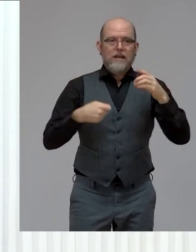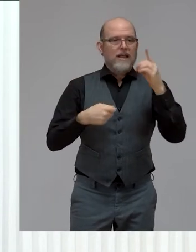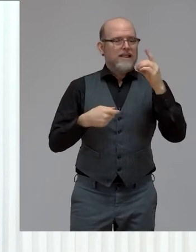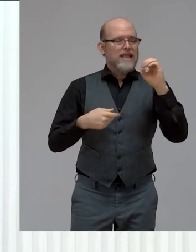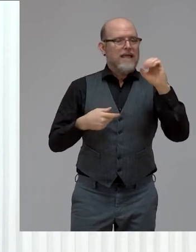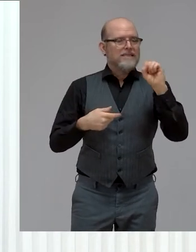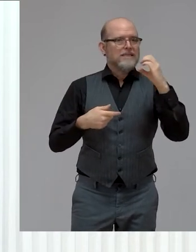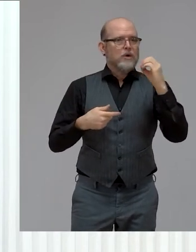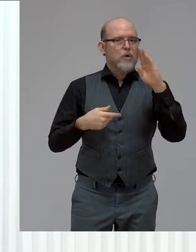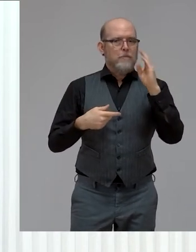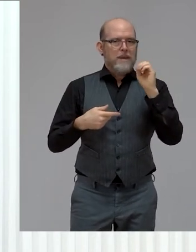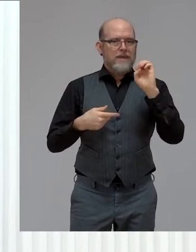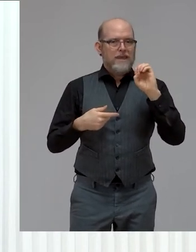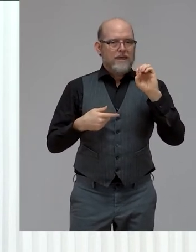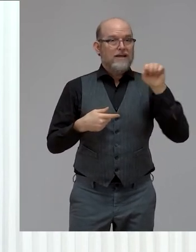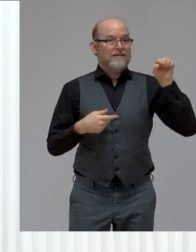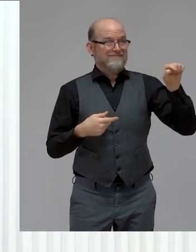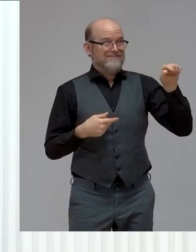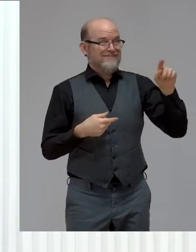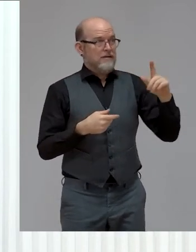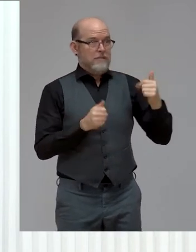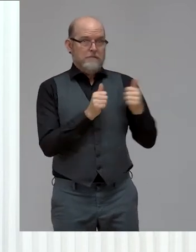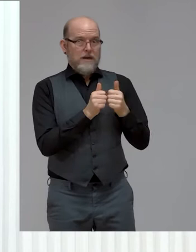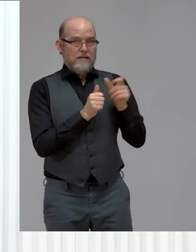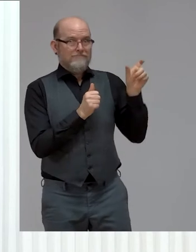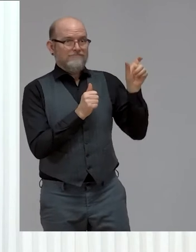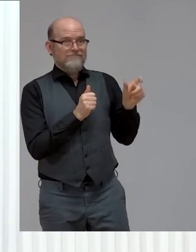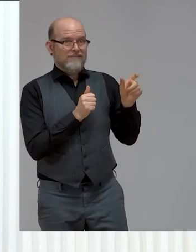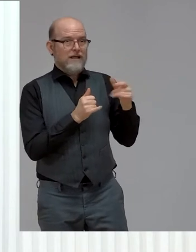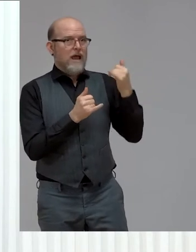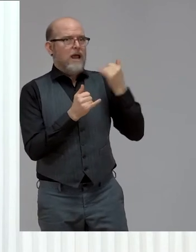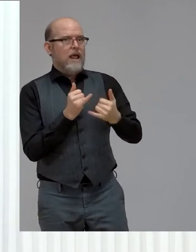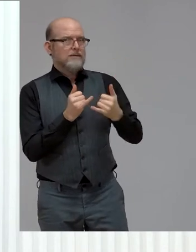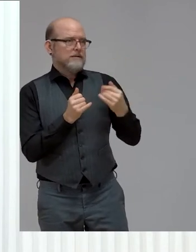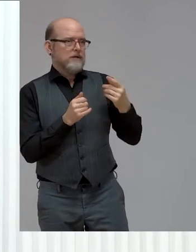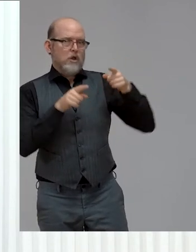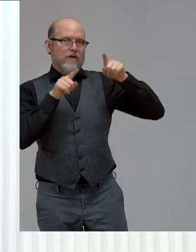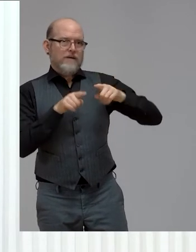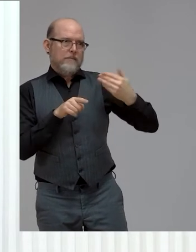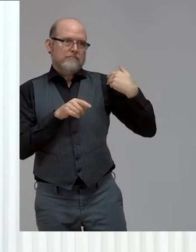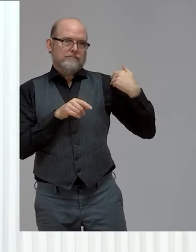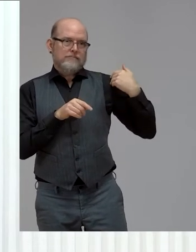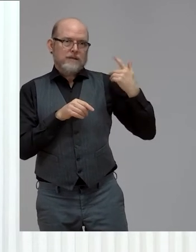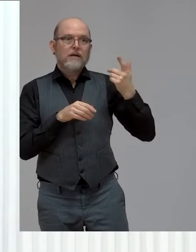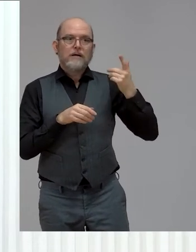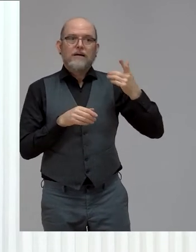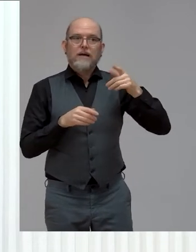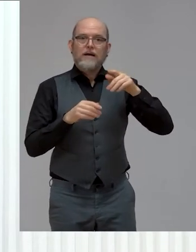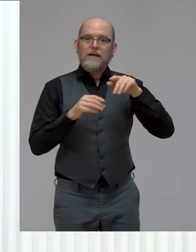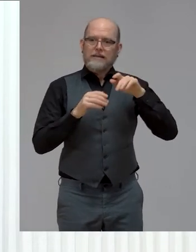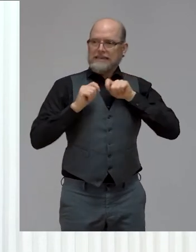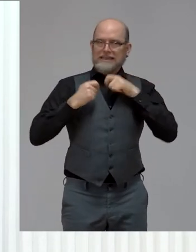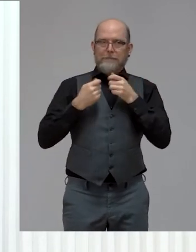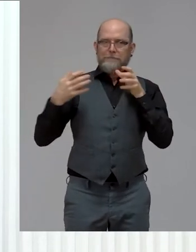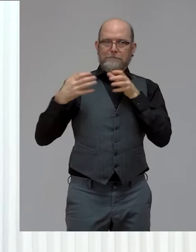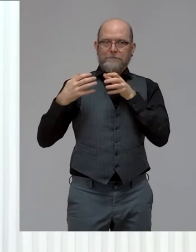in November last year, Carola Rubia and her fantastic team in Chile mounted virtually the